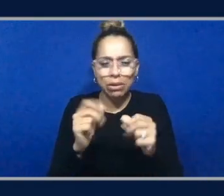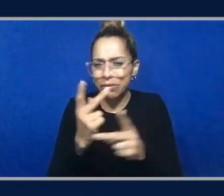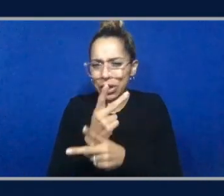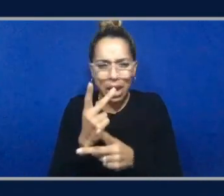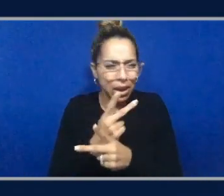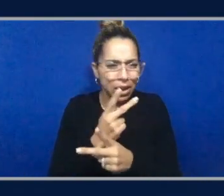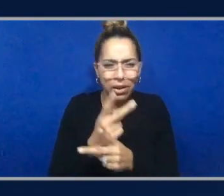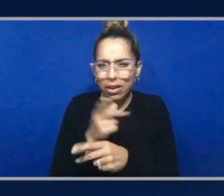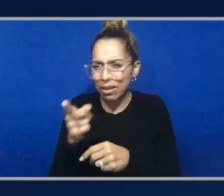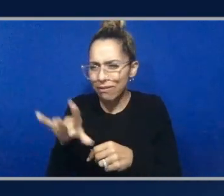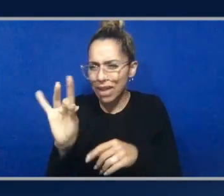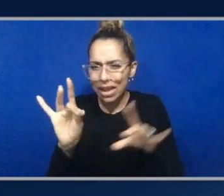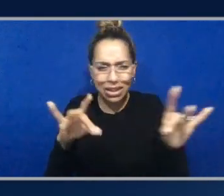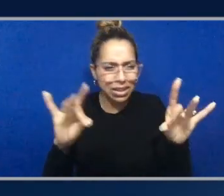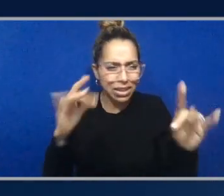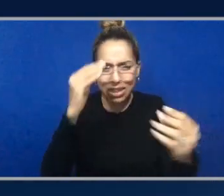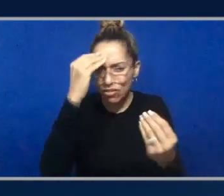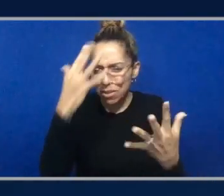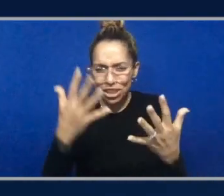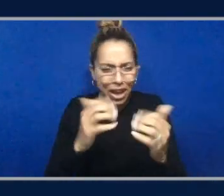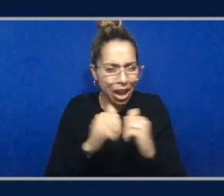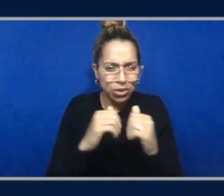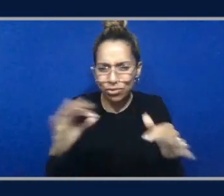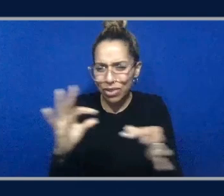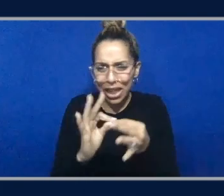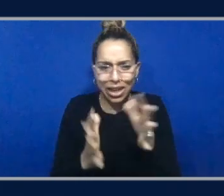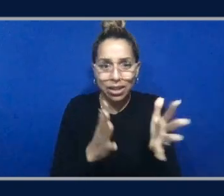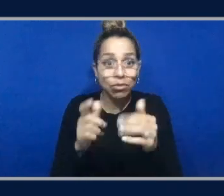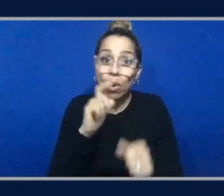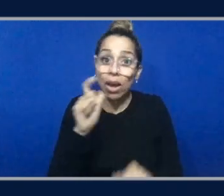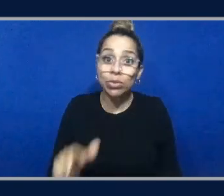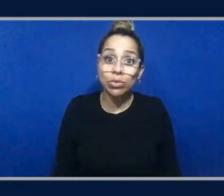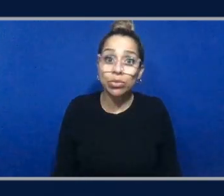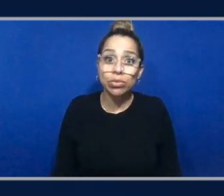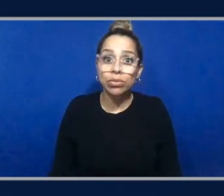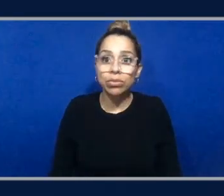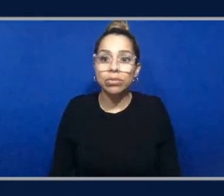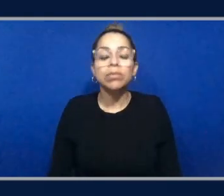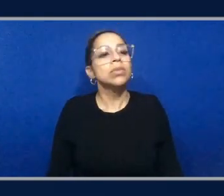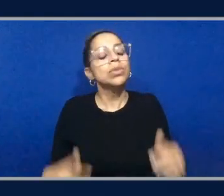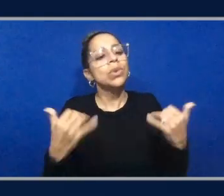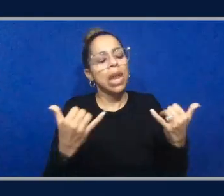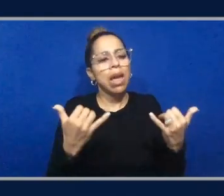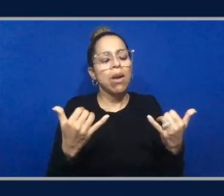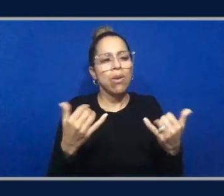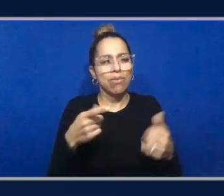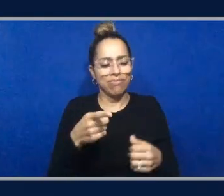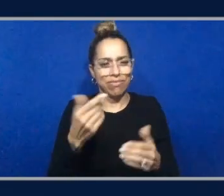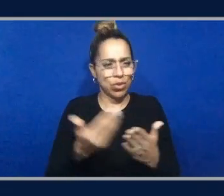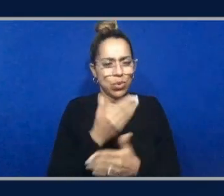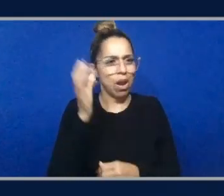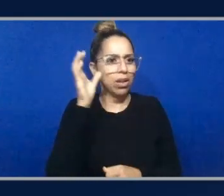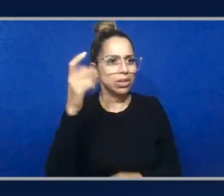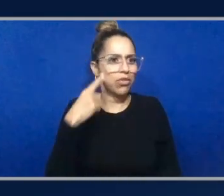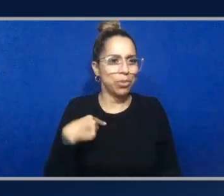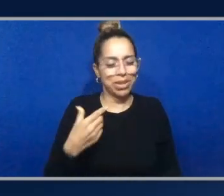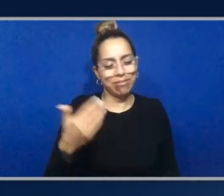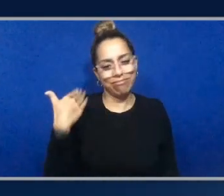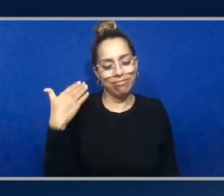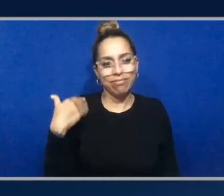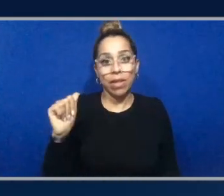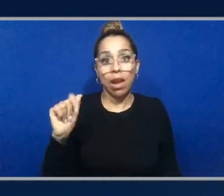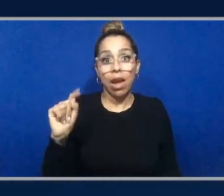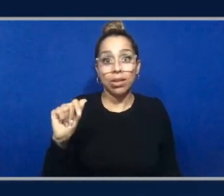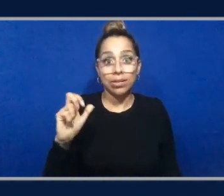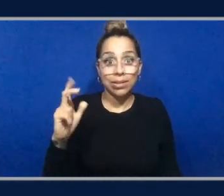and understanding how to relate to each other. Yeah, let's talk about attack sequences. This was a new concept to me not long ago, but when an attack is occurring,